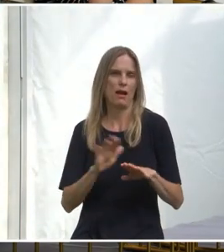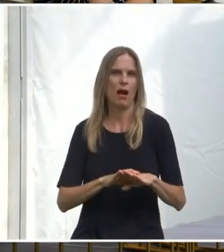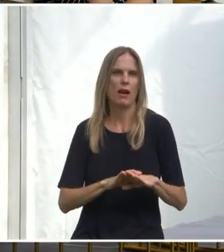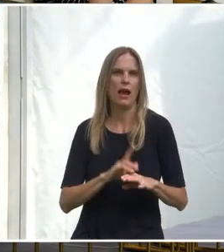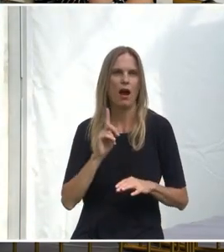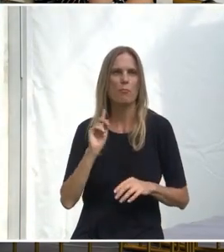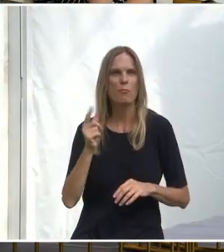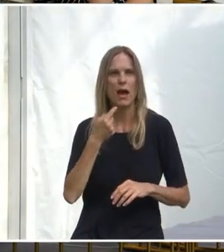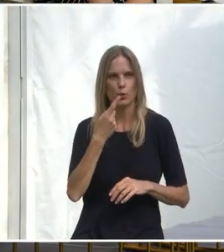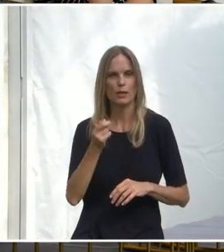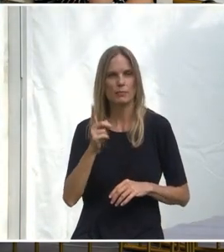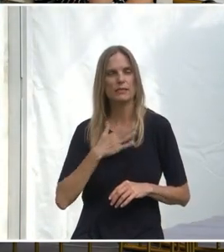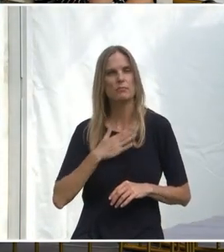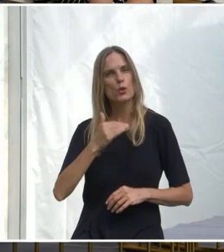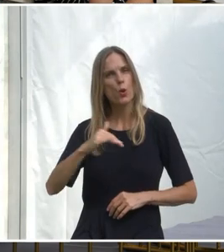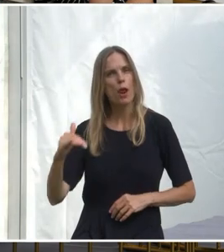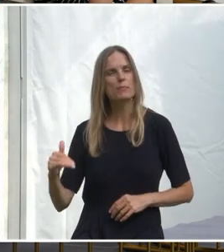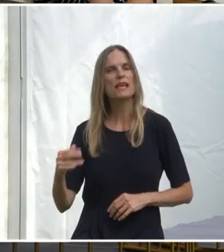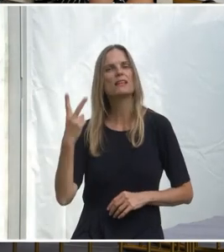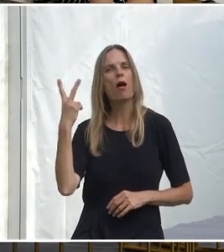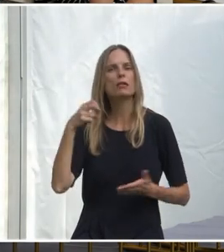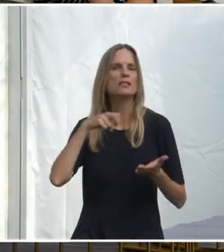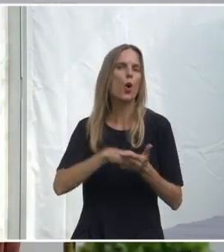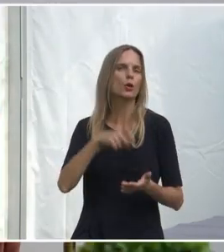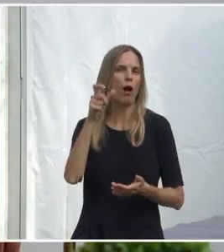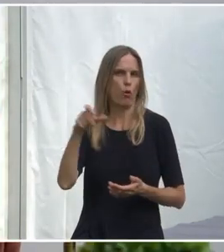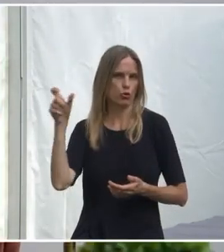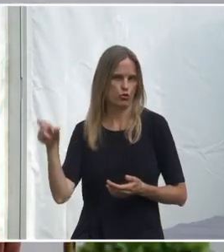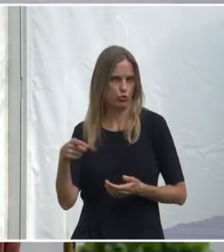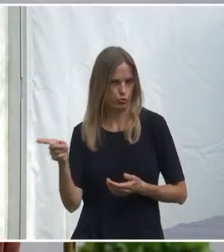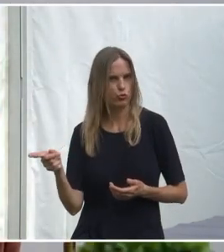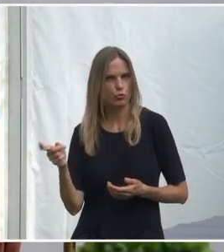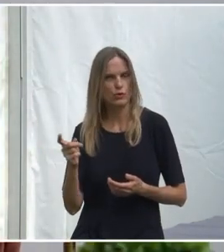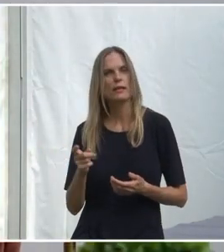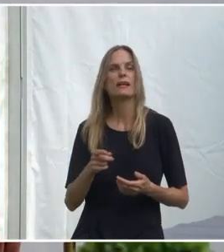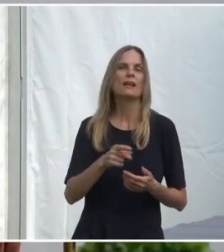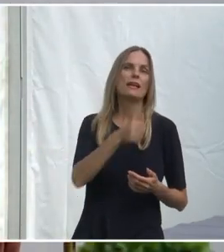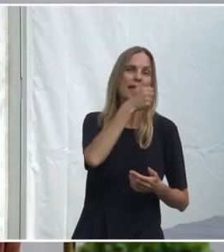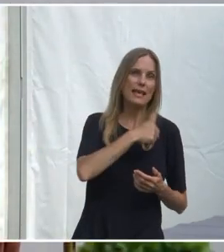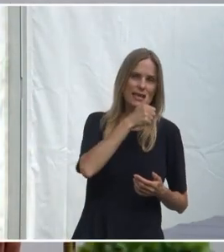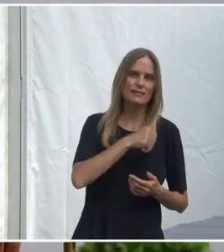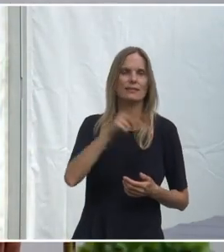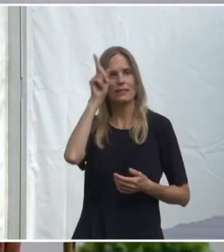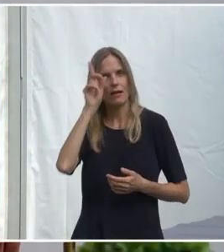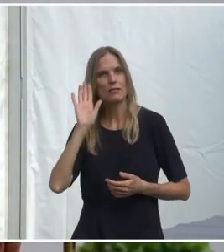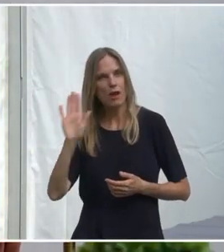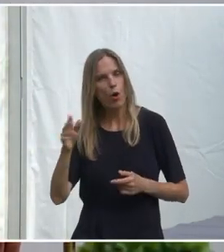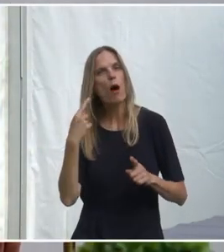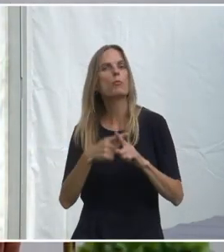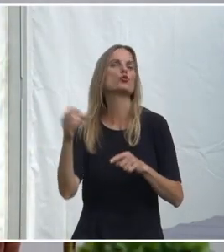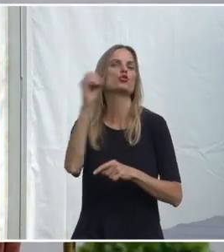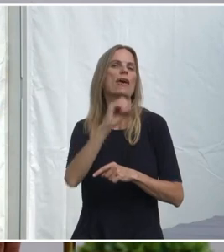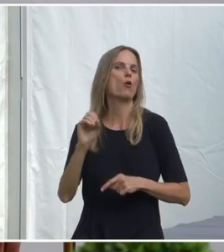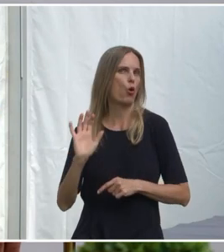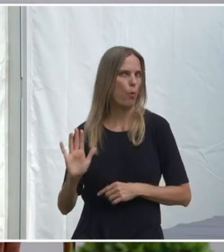to say that my kids have two citizenship. They are the Estonians and they are Germans, and they are European. They don't think